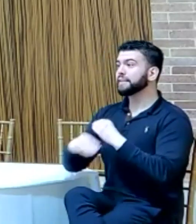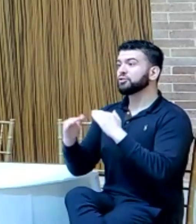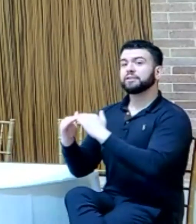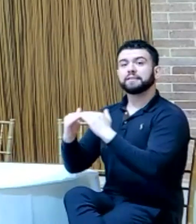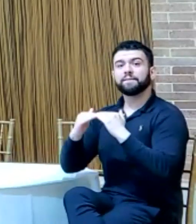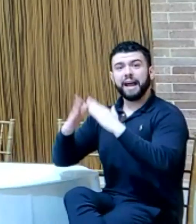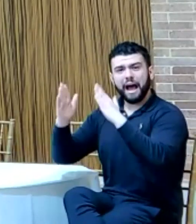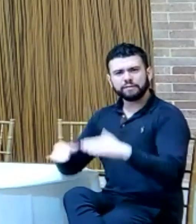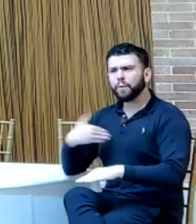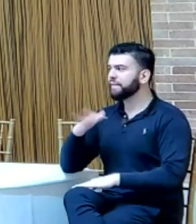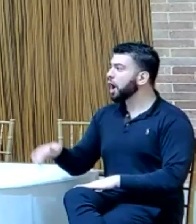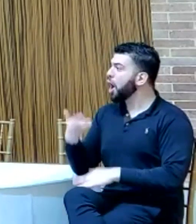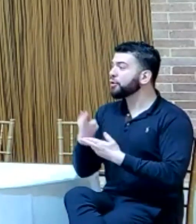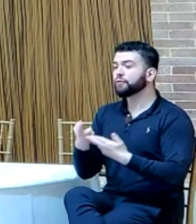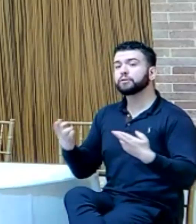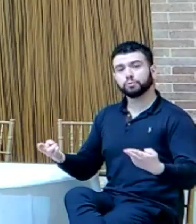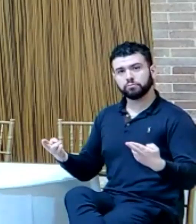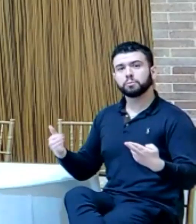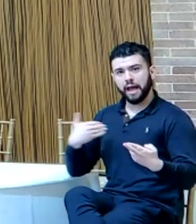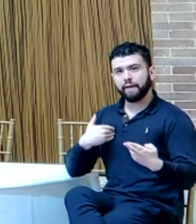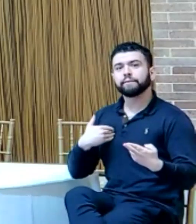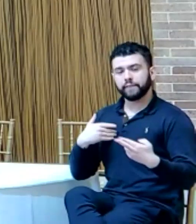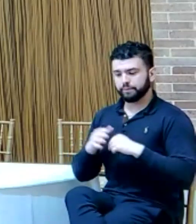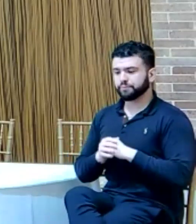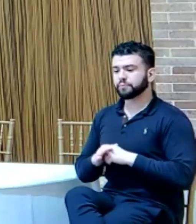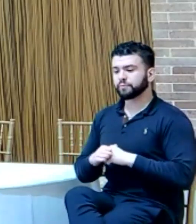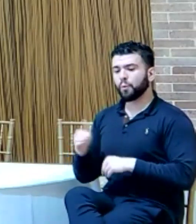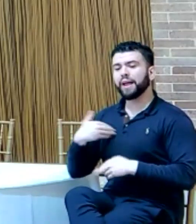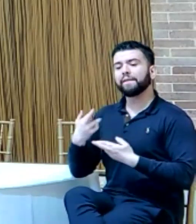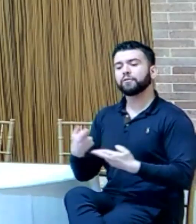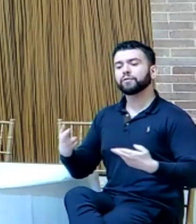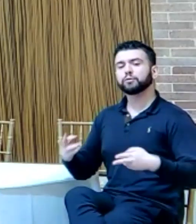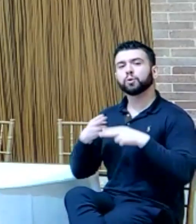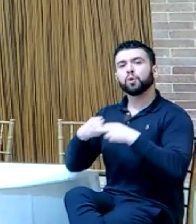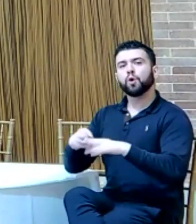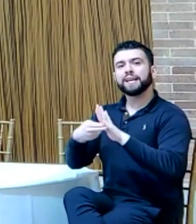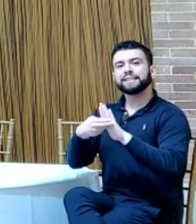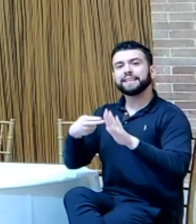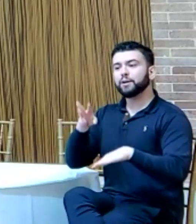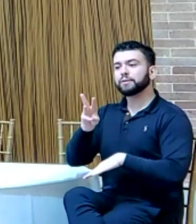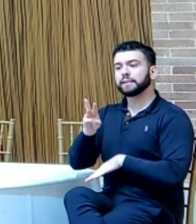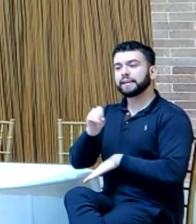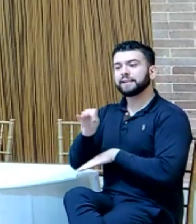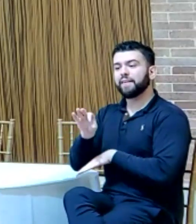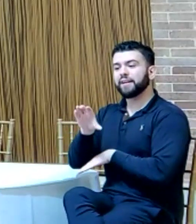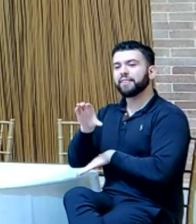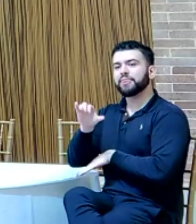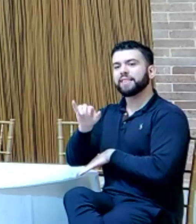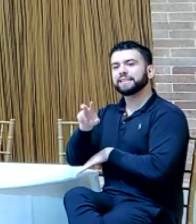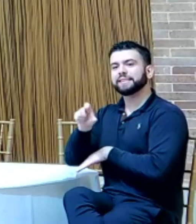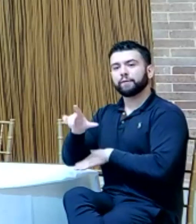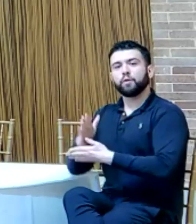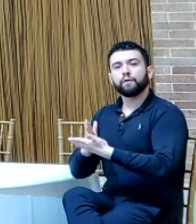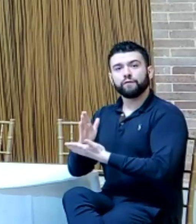tools as well we have a tool that we use called title six of the Civil Rights Act of 1964 so